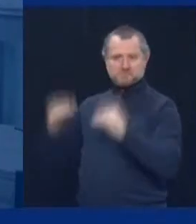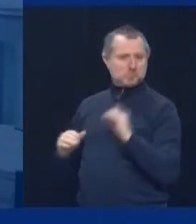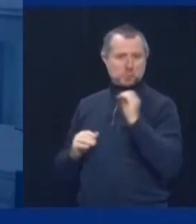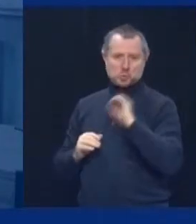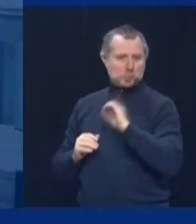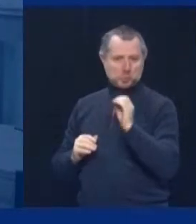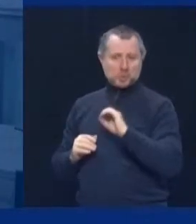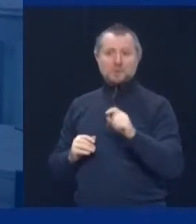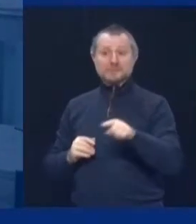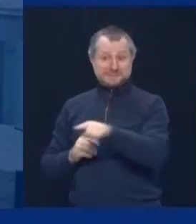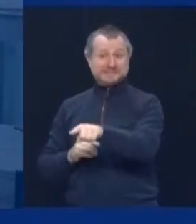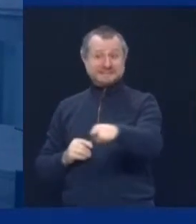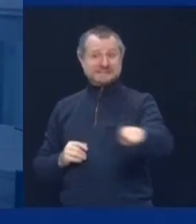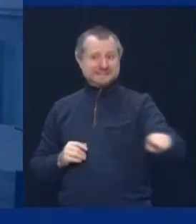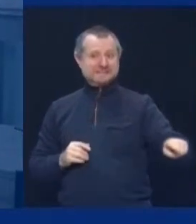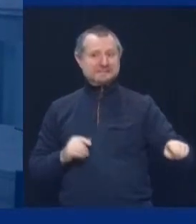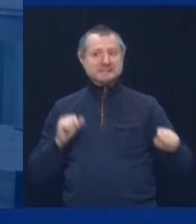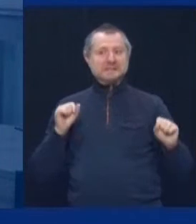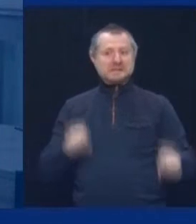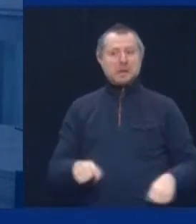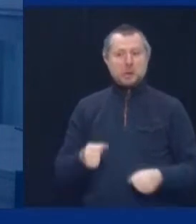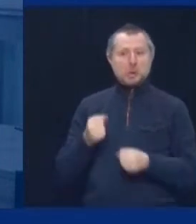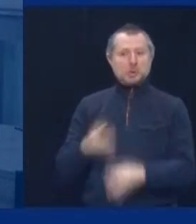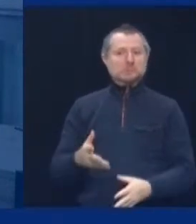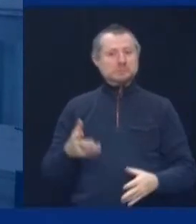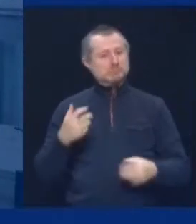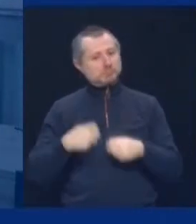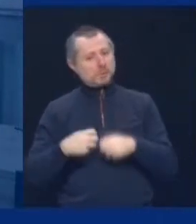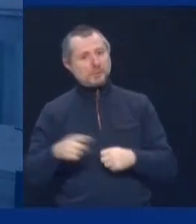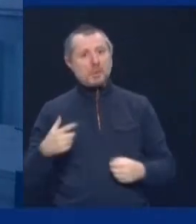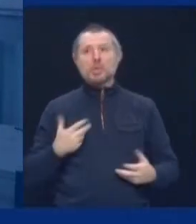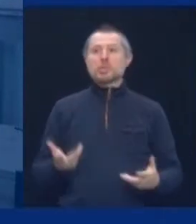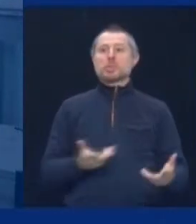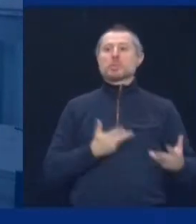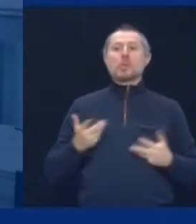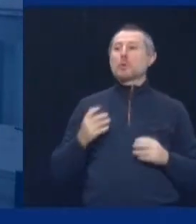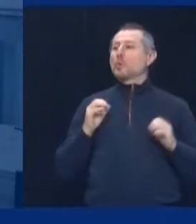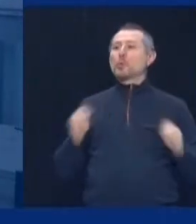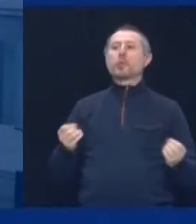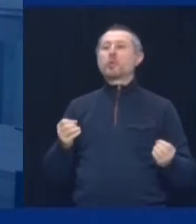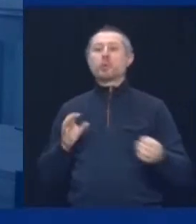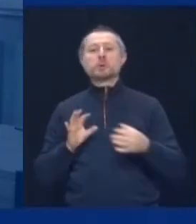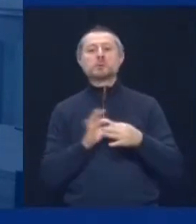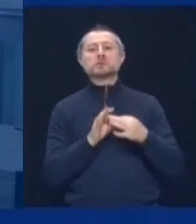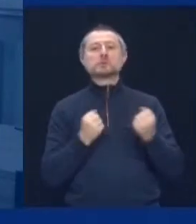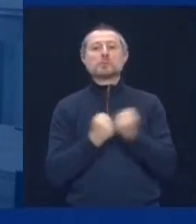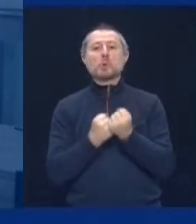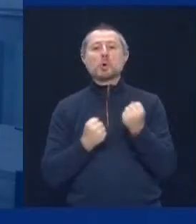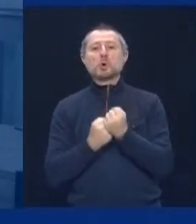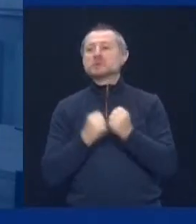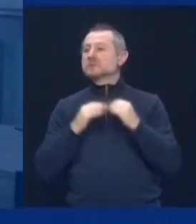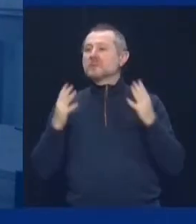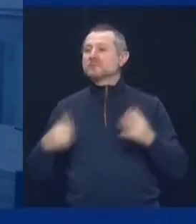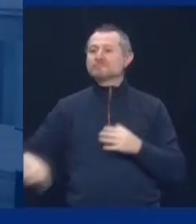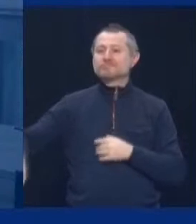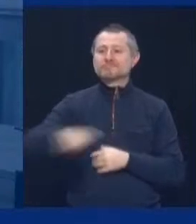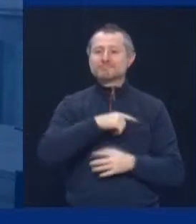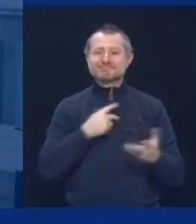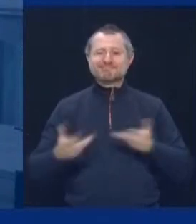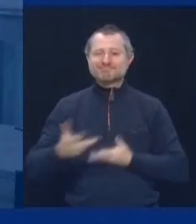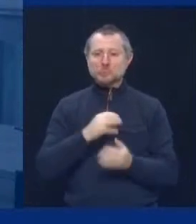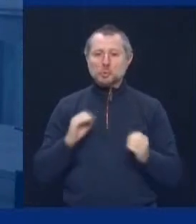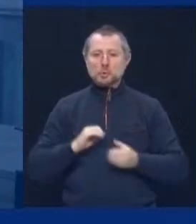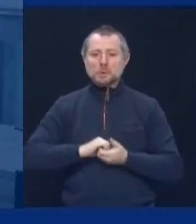most problematic because they don't have a system to fall back on. In Dr. Zucker's letter, he says to them,